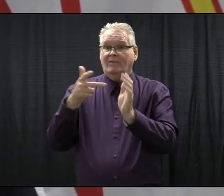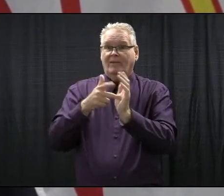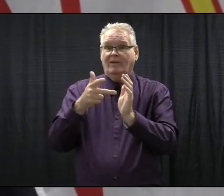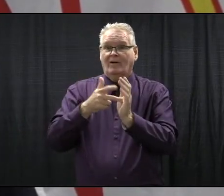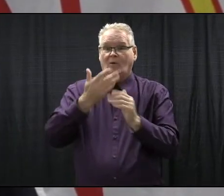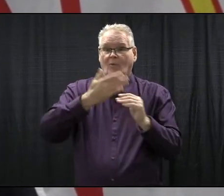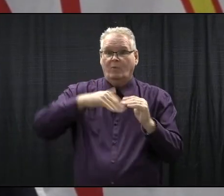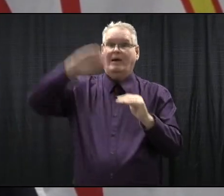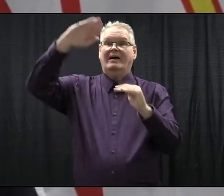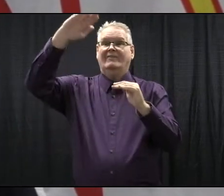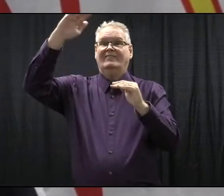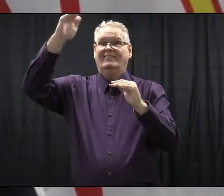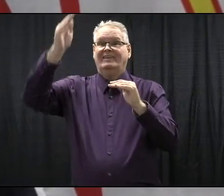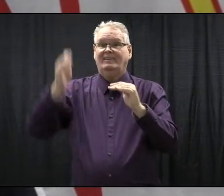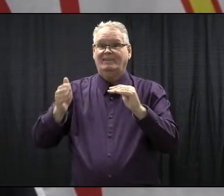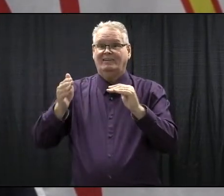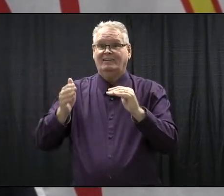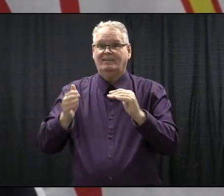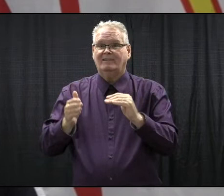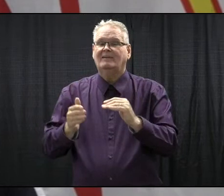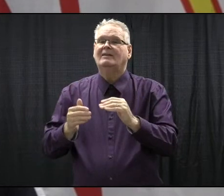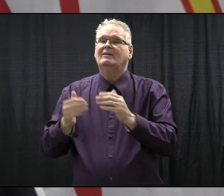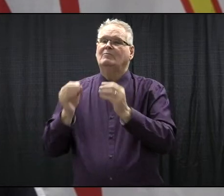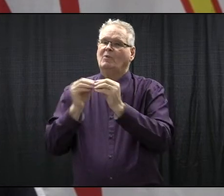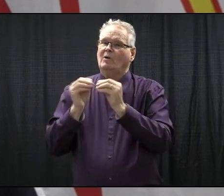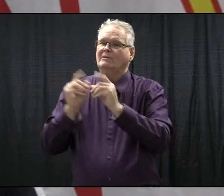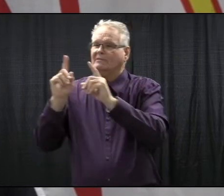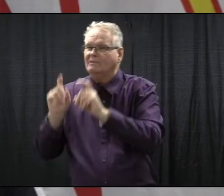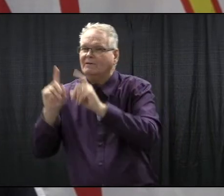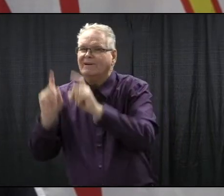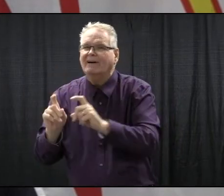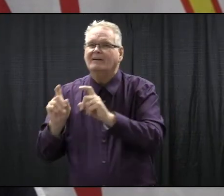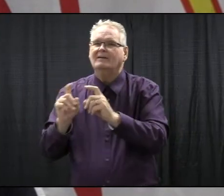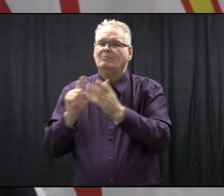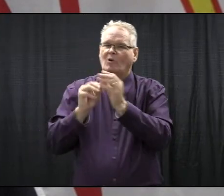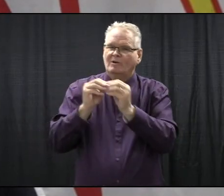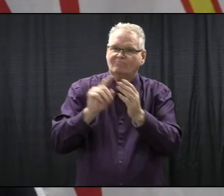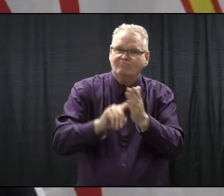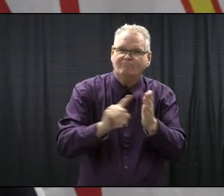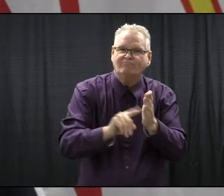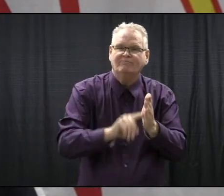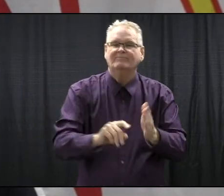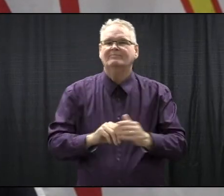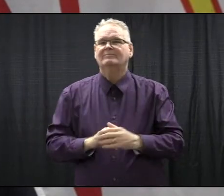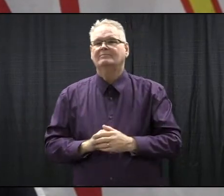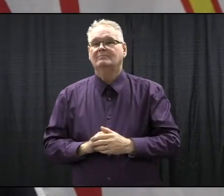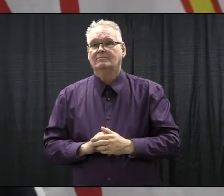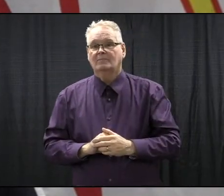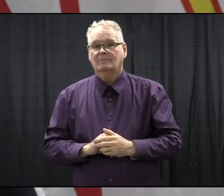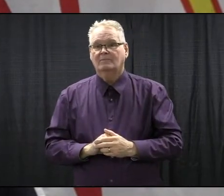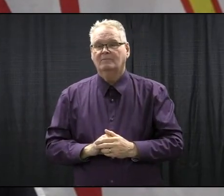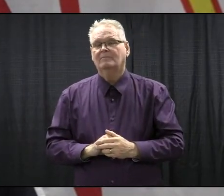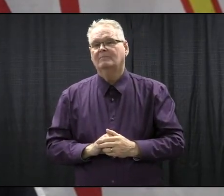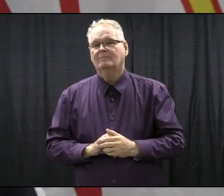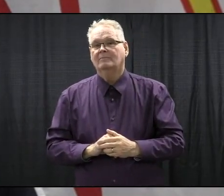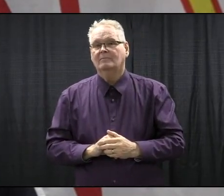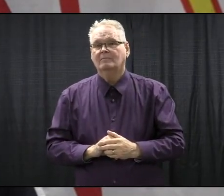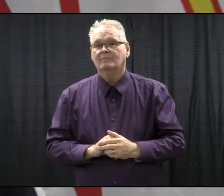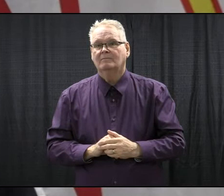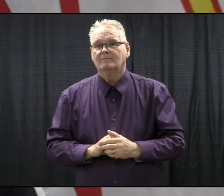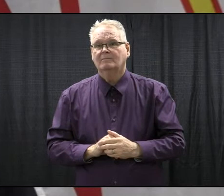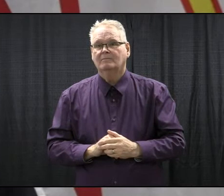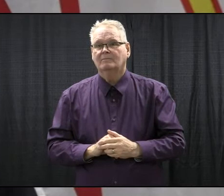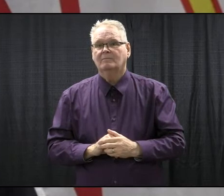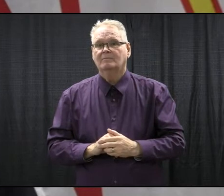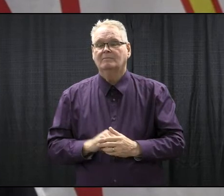processes. Effective tomorrow, we are transitioning from reporting the number of unique individuals tested to the total number of